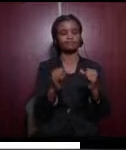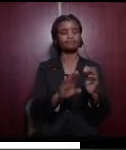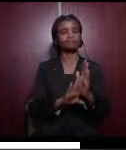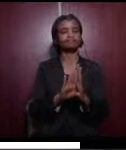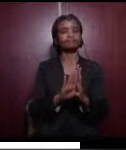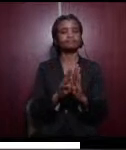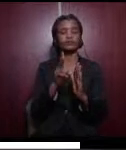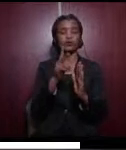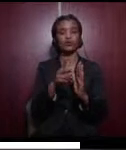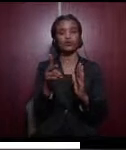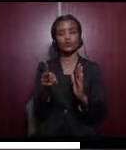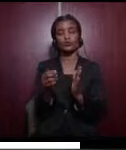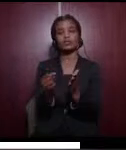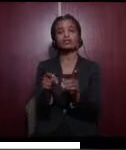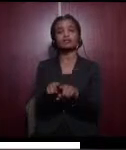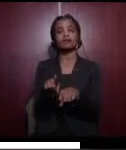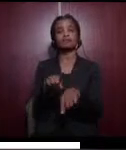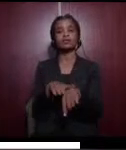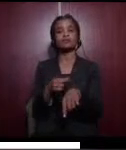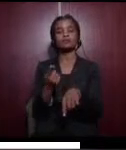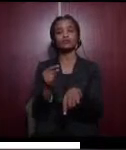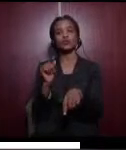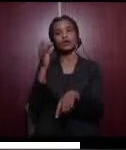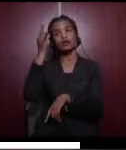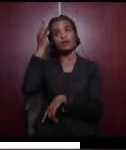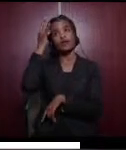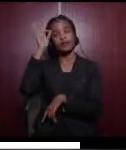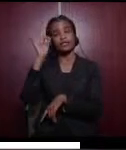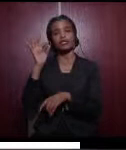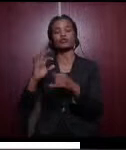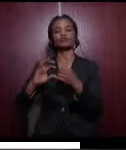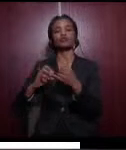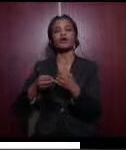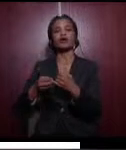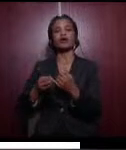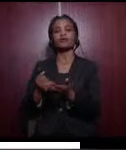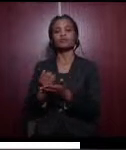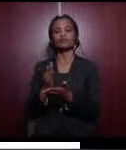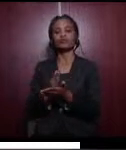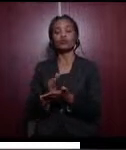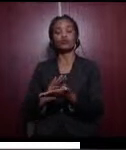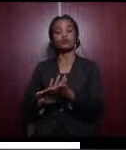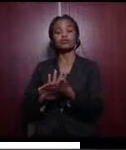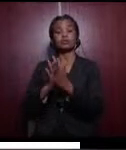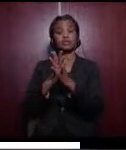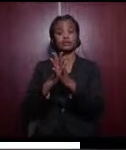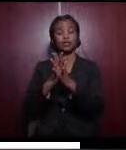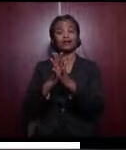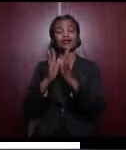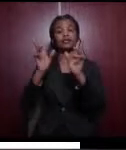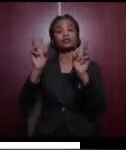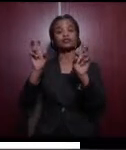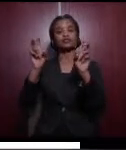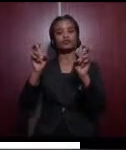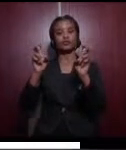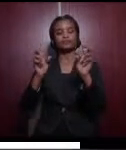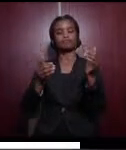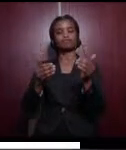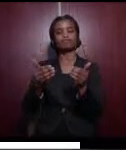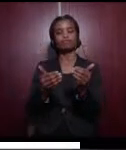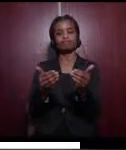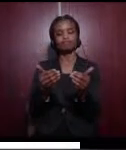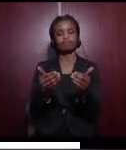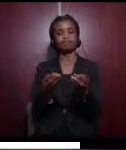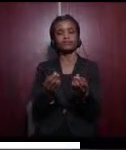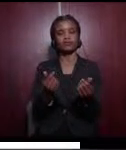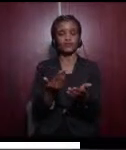we also come up with intervention as government to try and address disaster risk matters. So it is therefore prudent